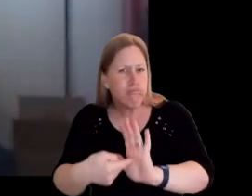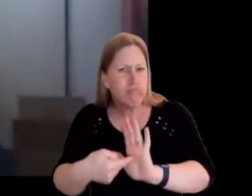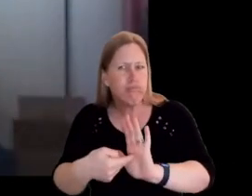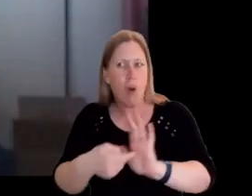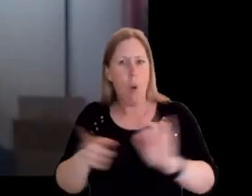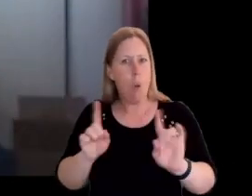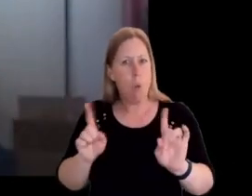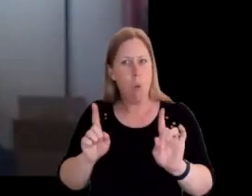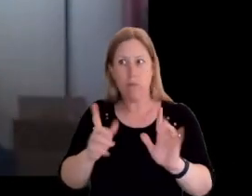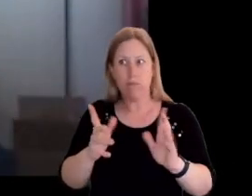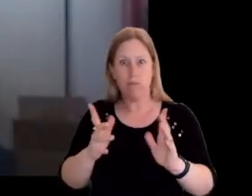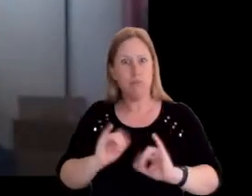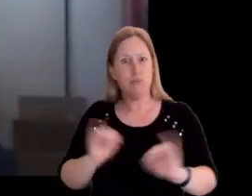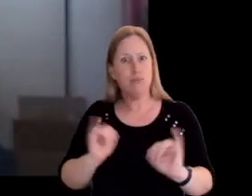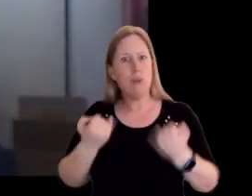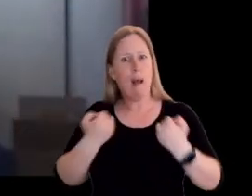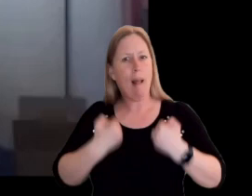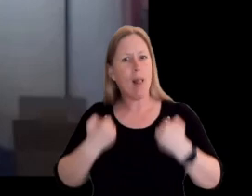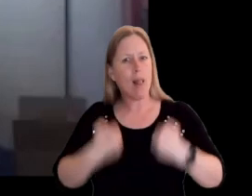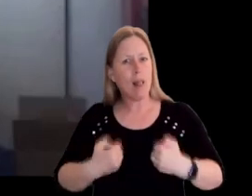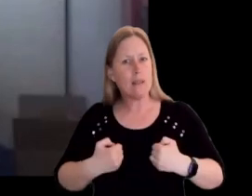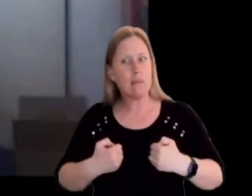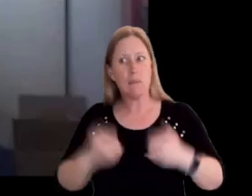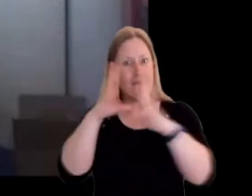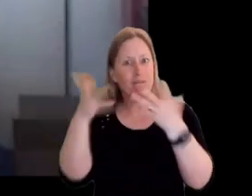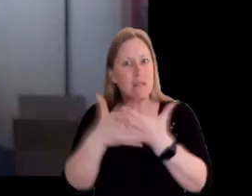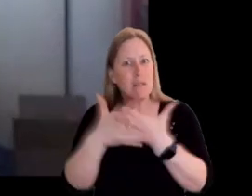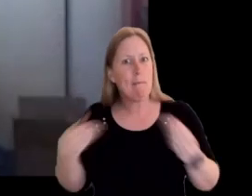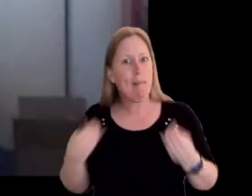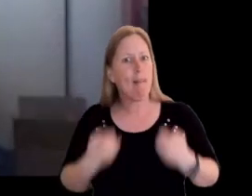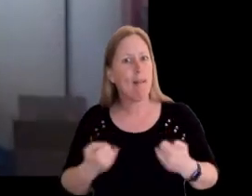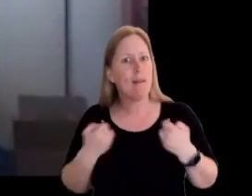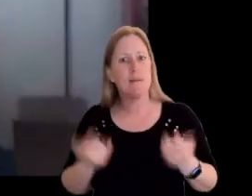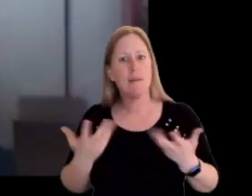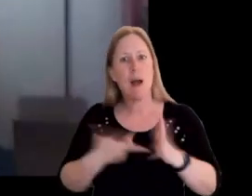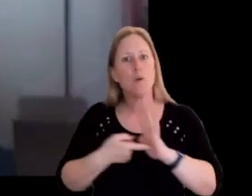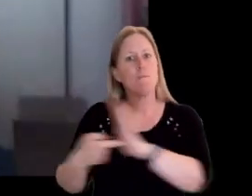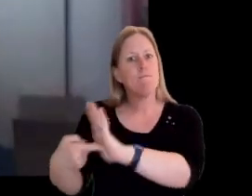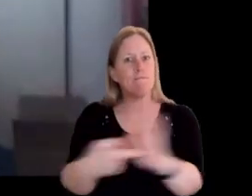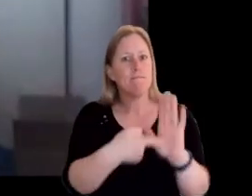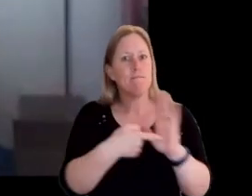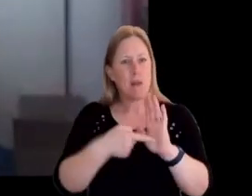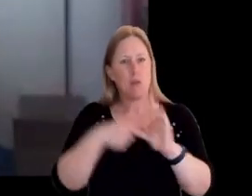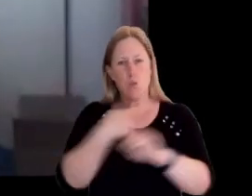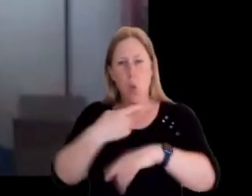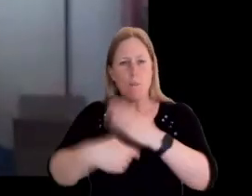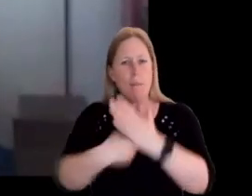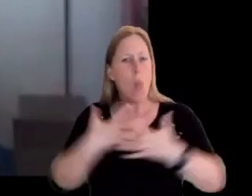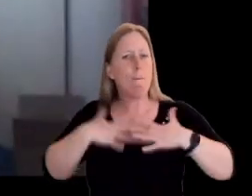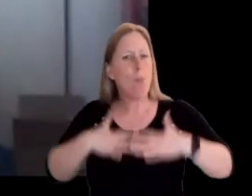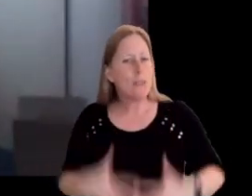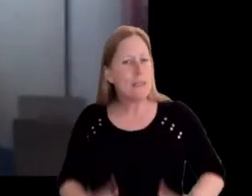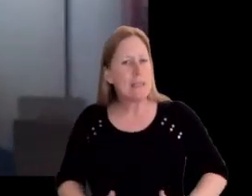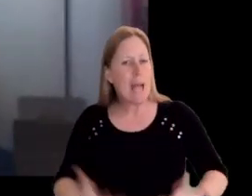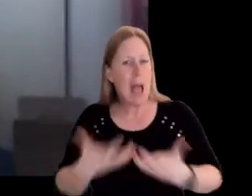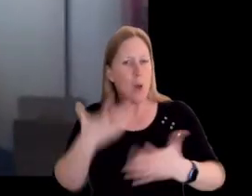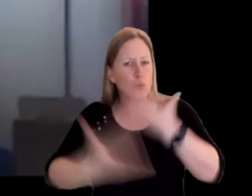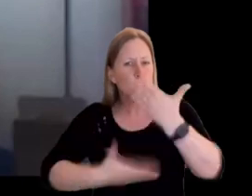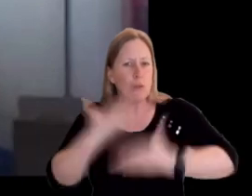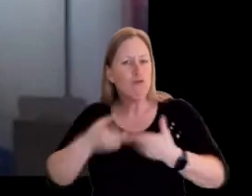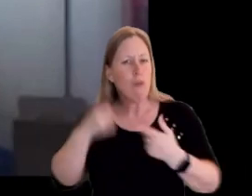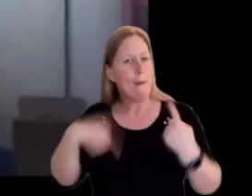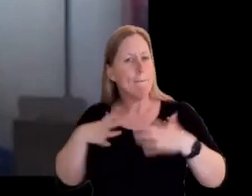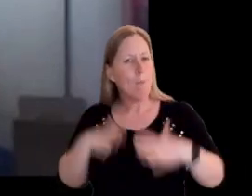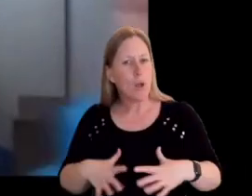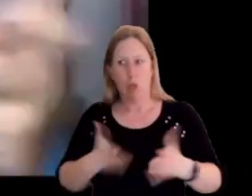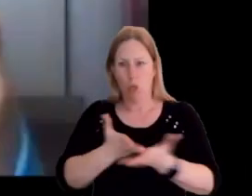like to experience chronic visible illness, celebrating the joy of the human body and educating ways in which to describe the body.